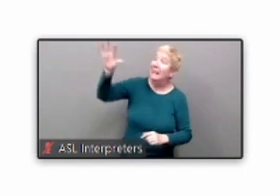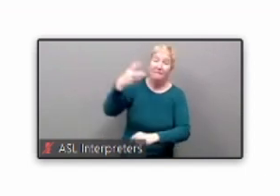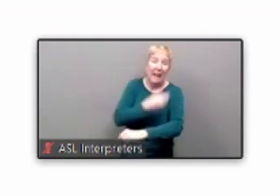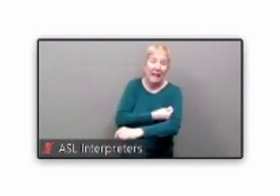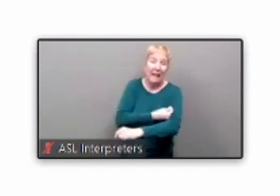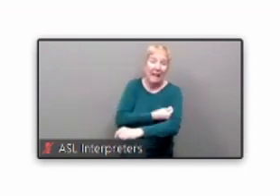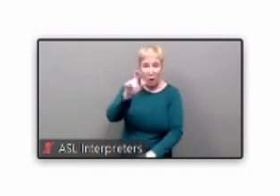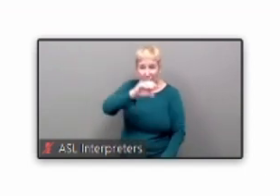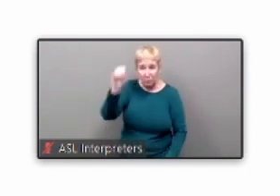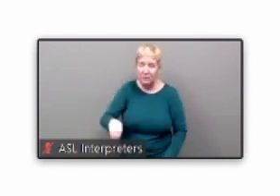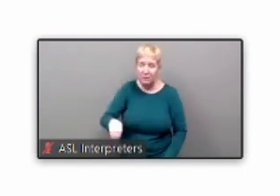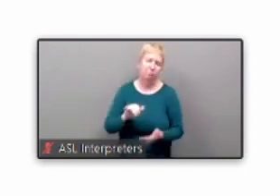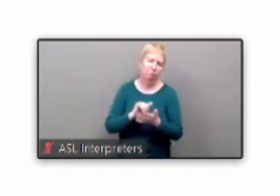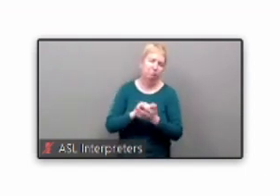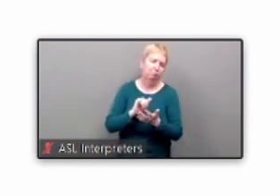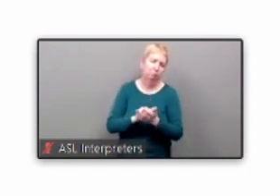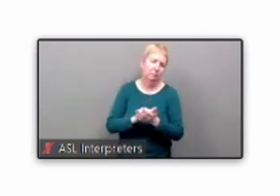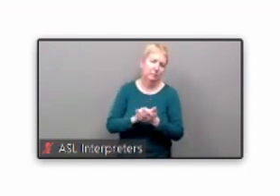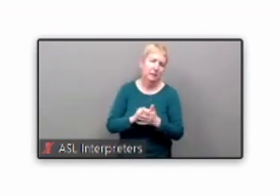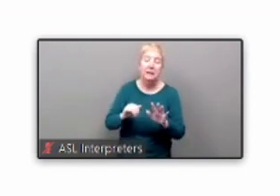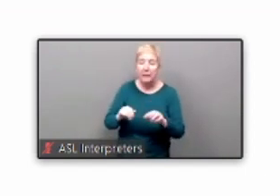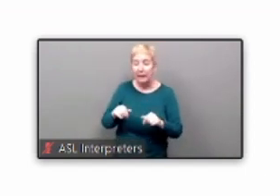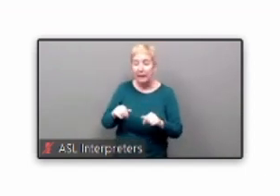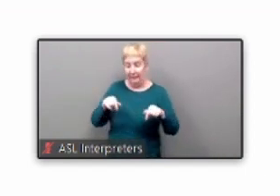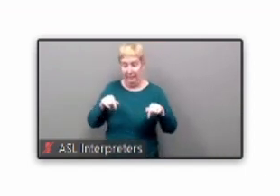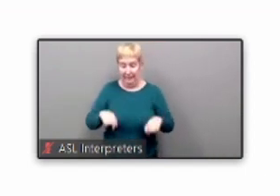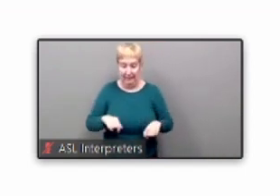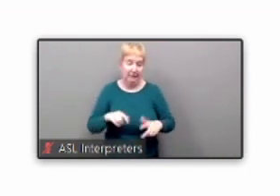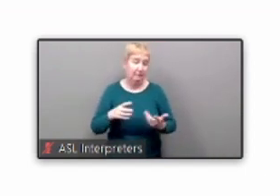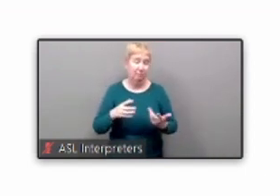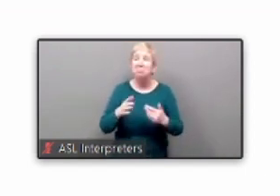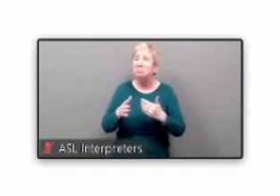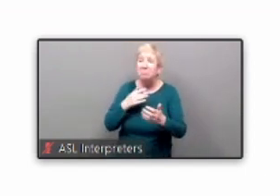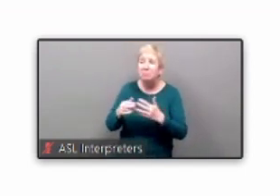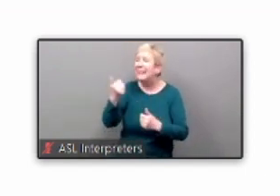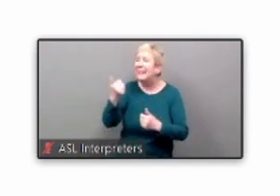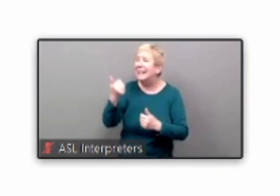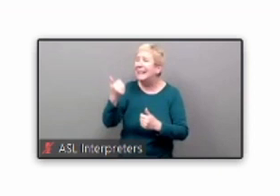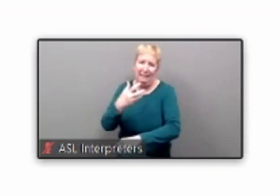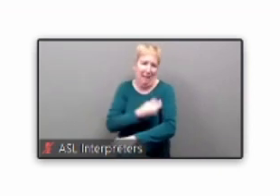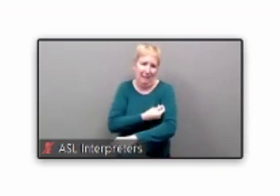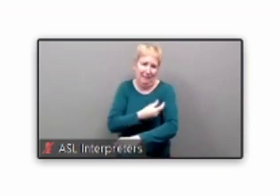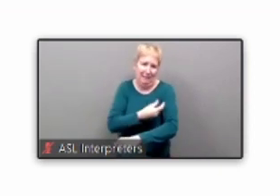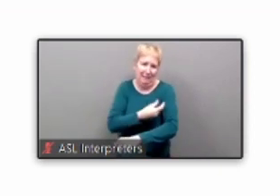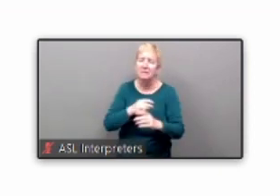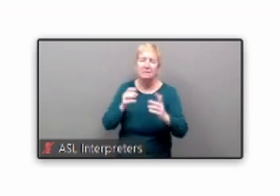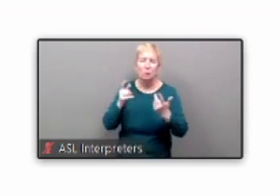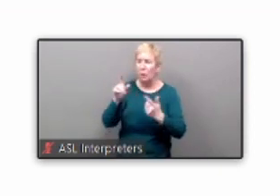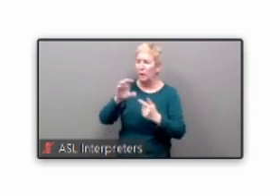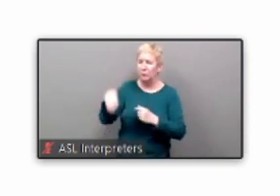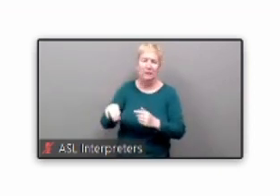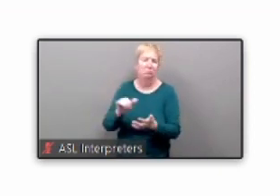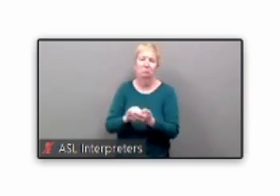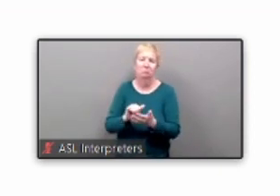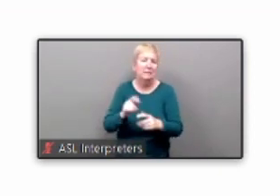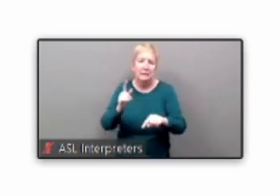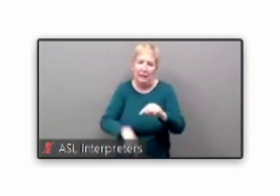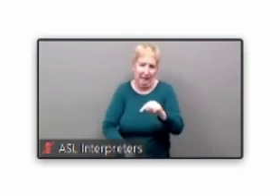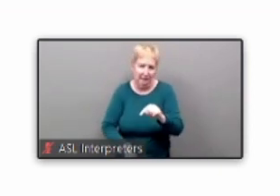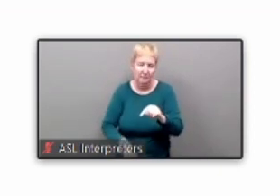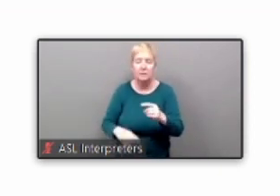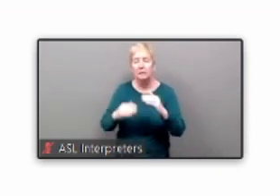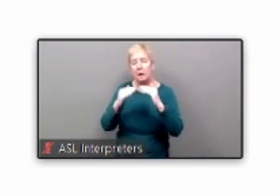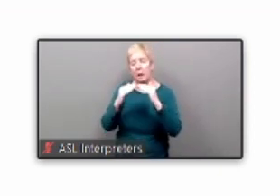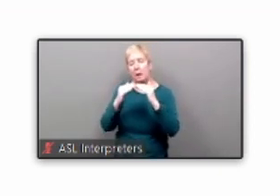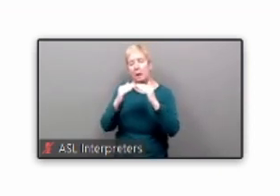And this is amongst COVID-19 vaccines and other vaccines in general. So no vaccine is 100% effective. So